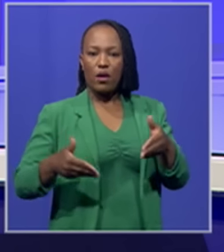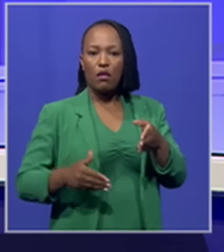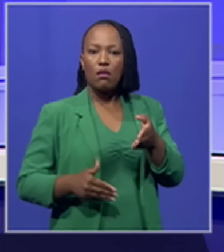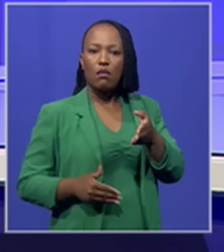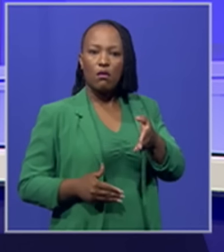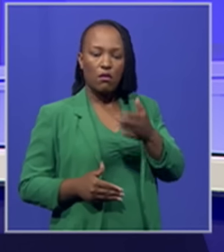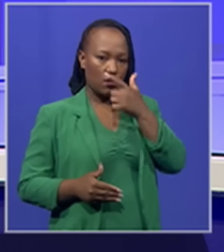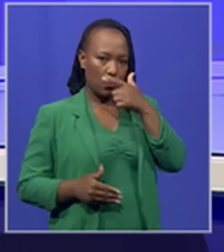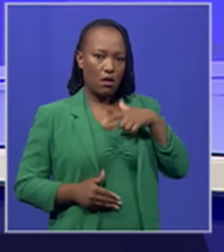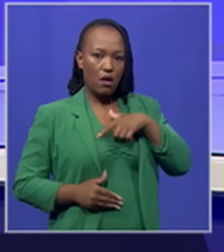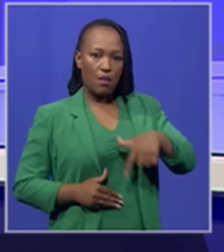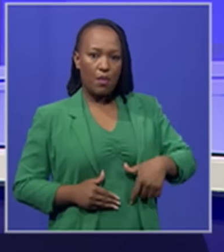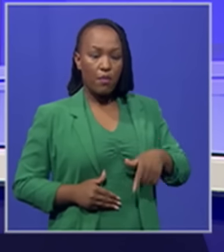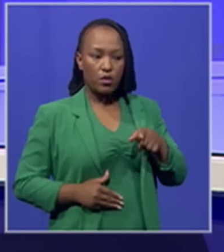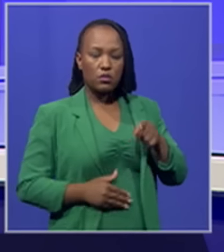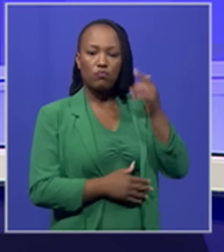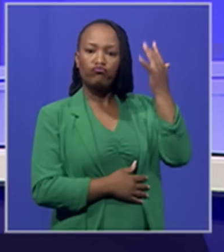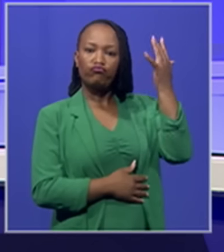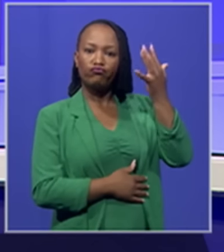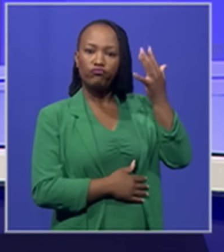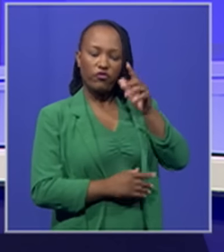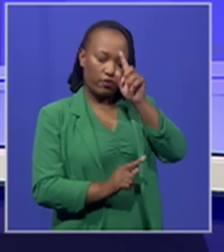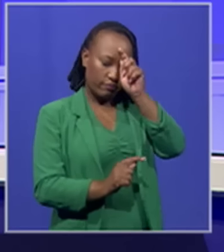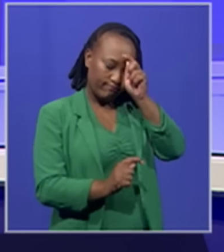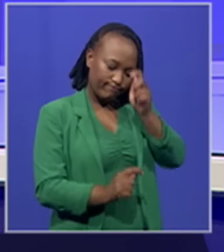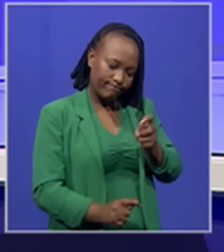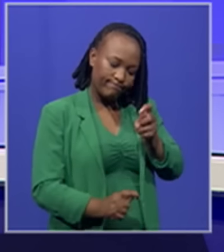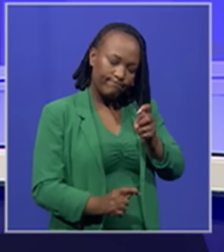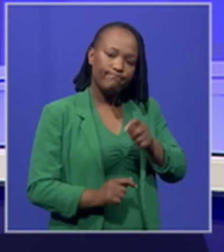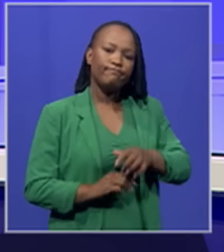Ramaphosa o neng a neelana ka puo ya go mo tlotlomatsa.